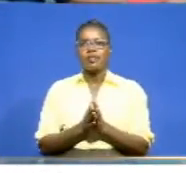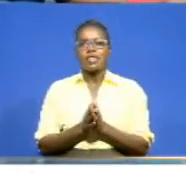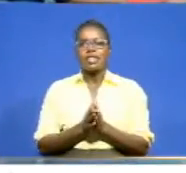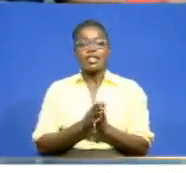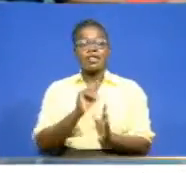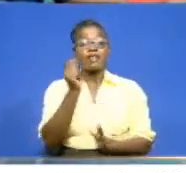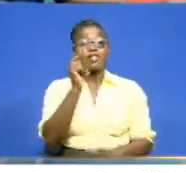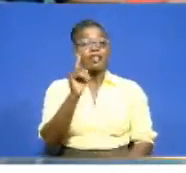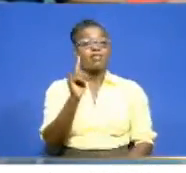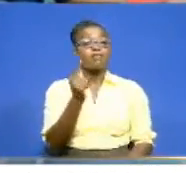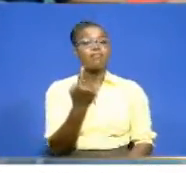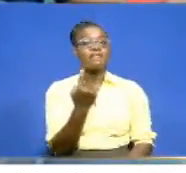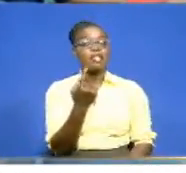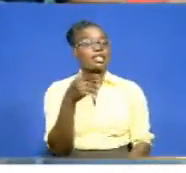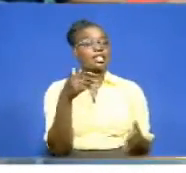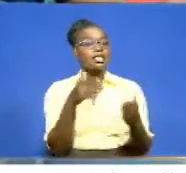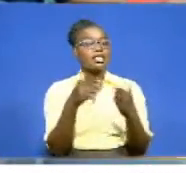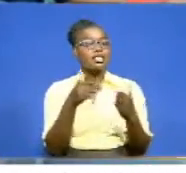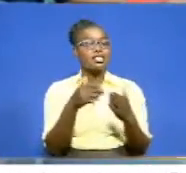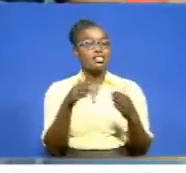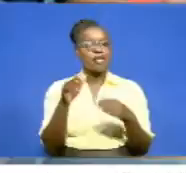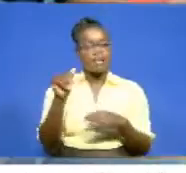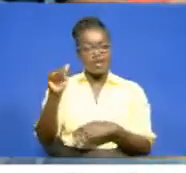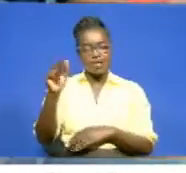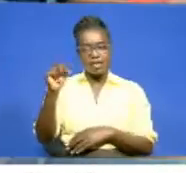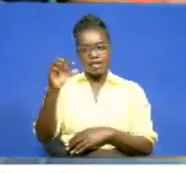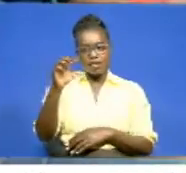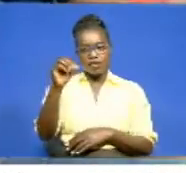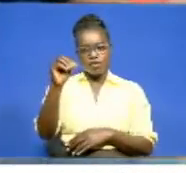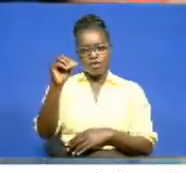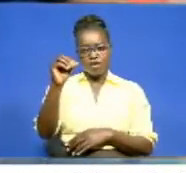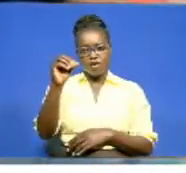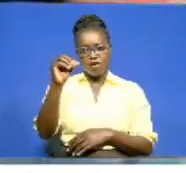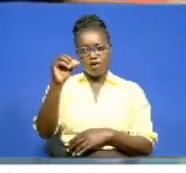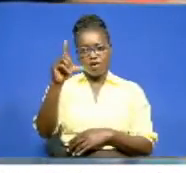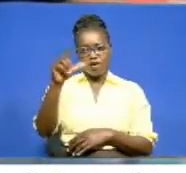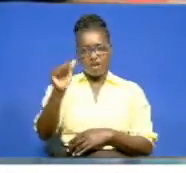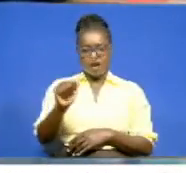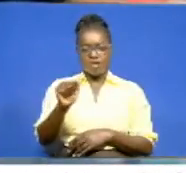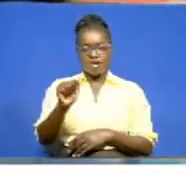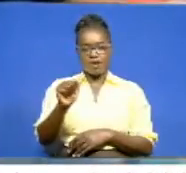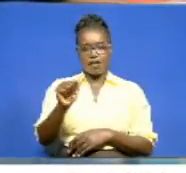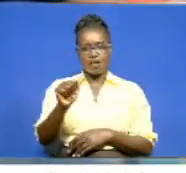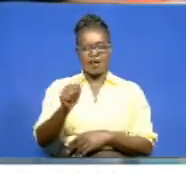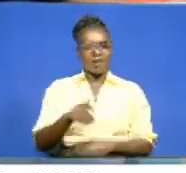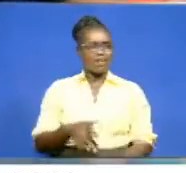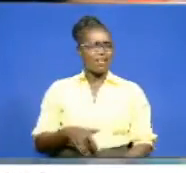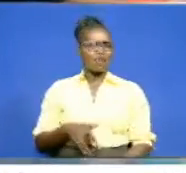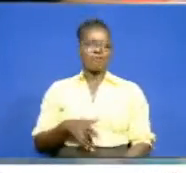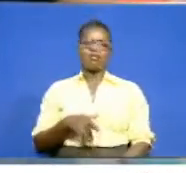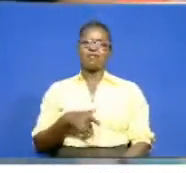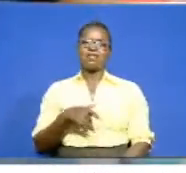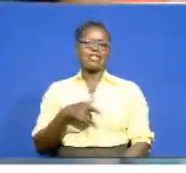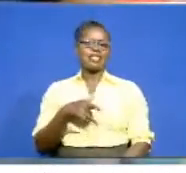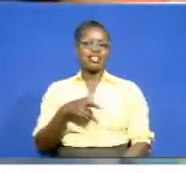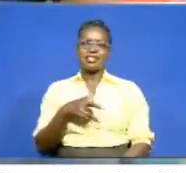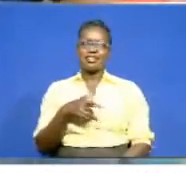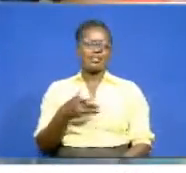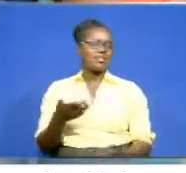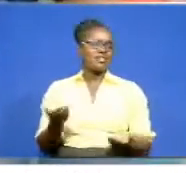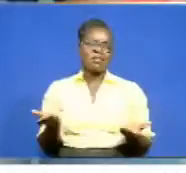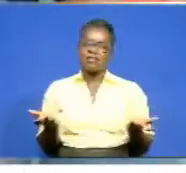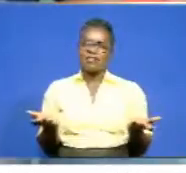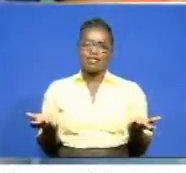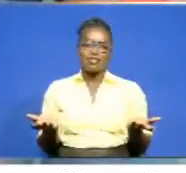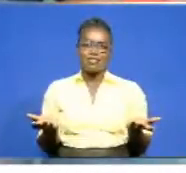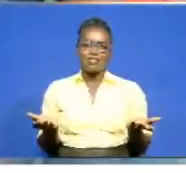Kenya's first win against Angola, so it's quite... I feel like I was, you know, you understand how, yeah,